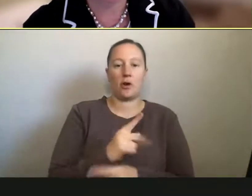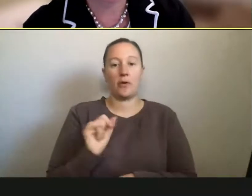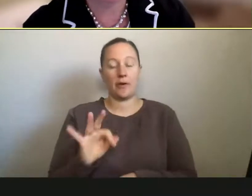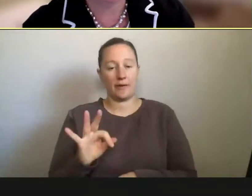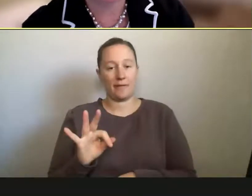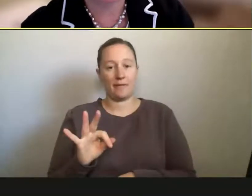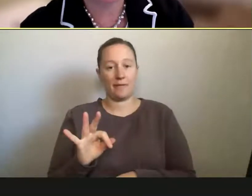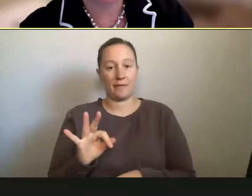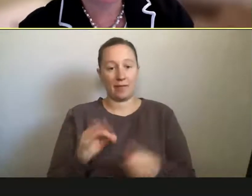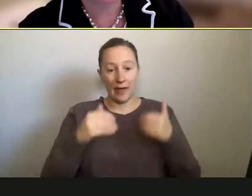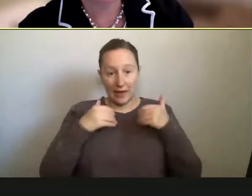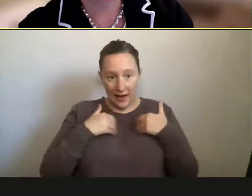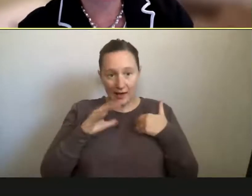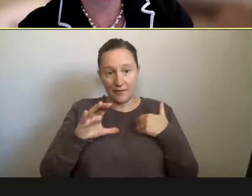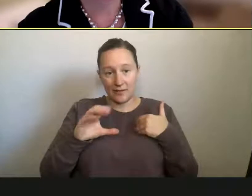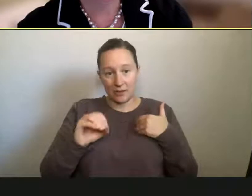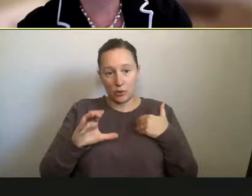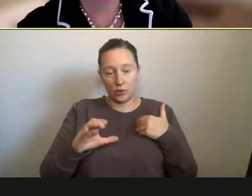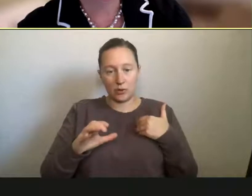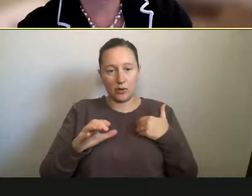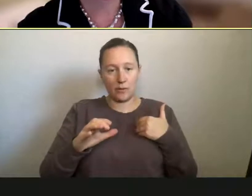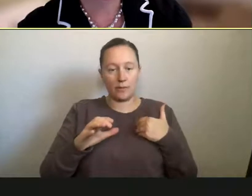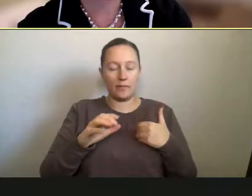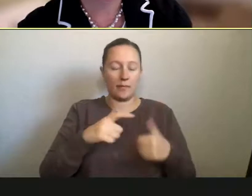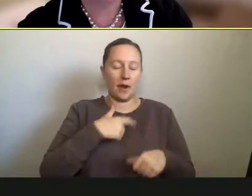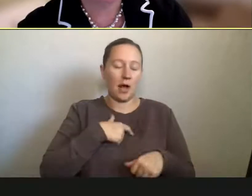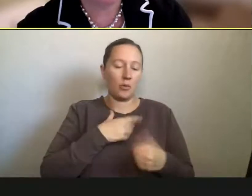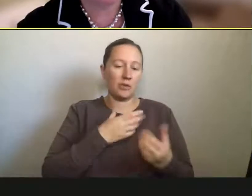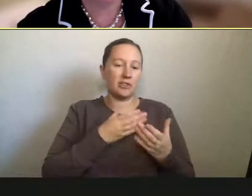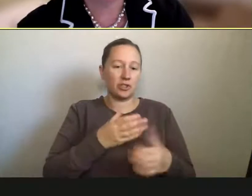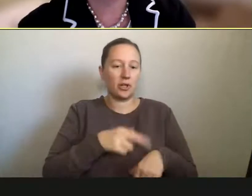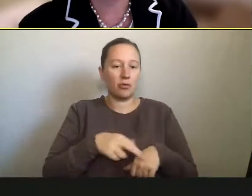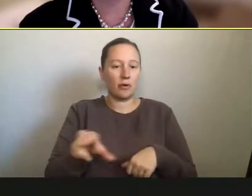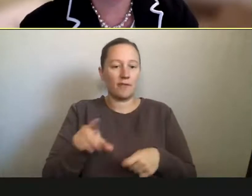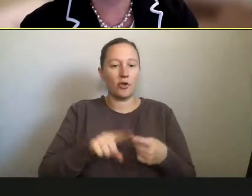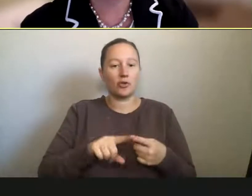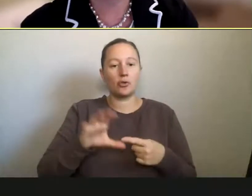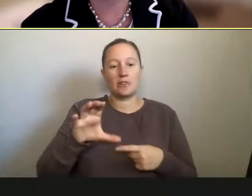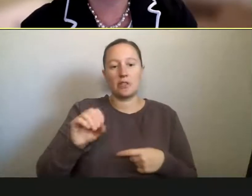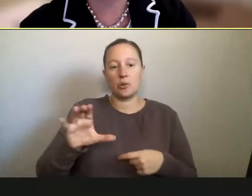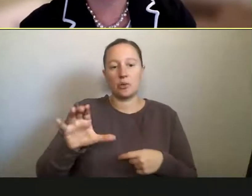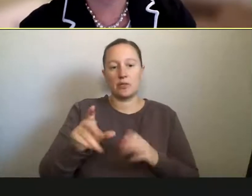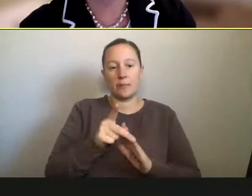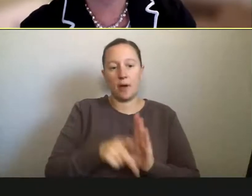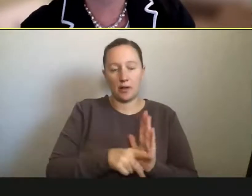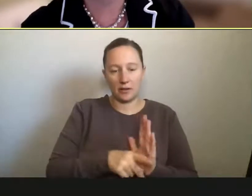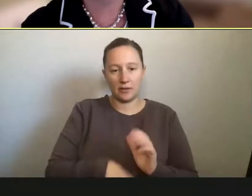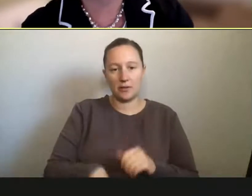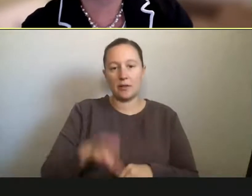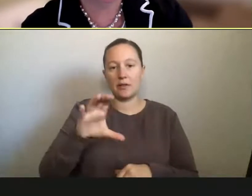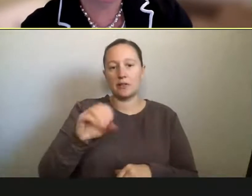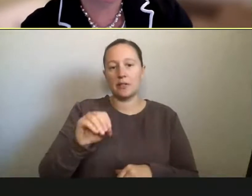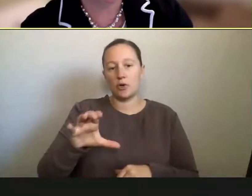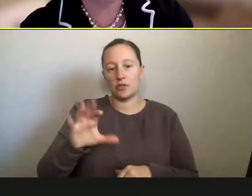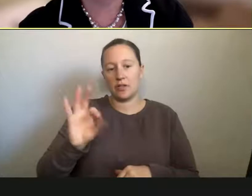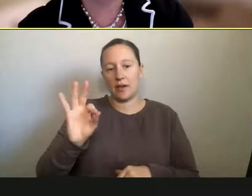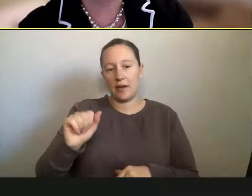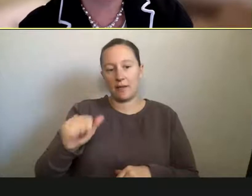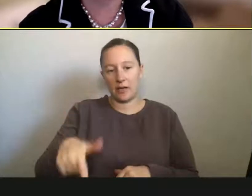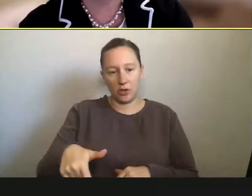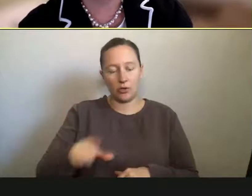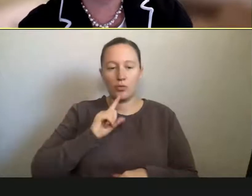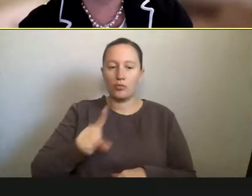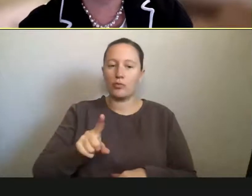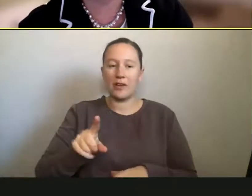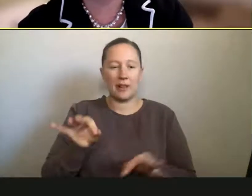not they have a COC. I would refer you to the COC policy and the COC FAQs. It does a very nice job